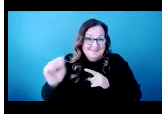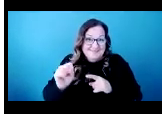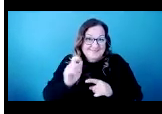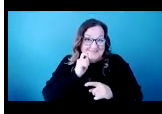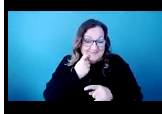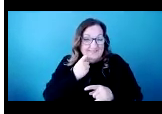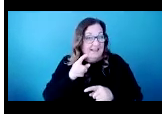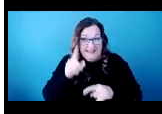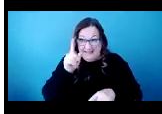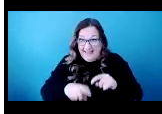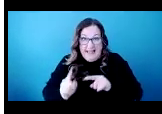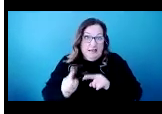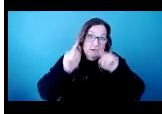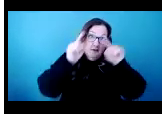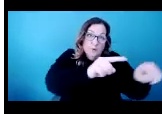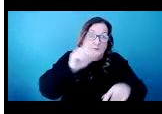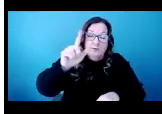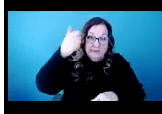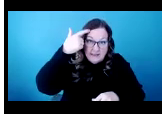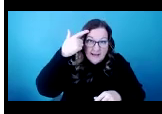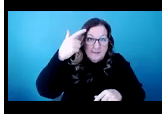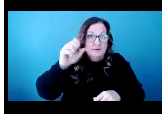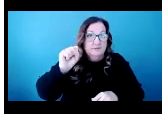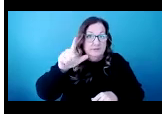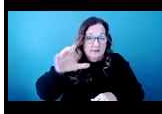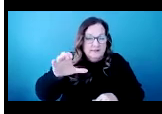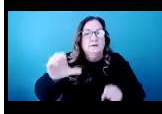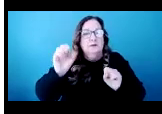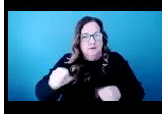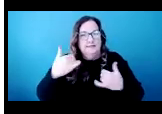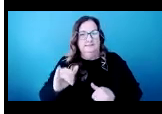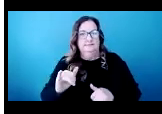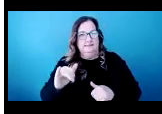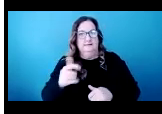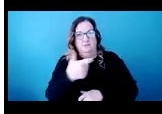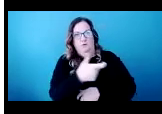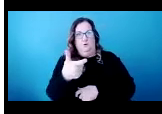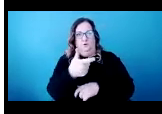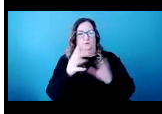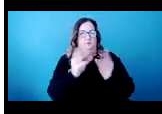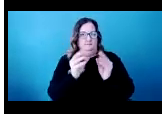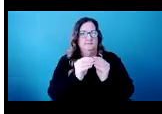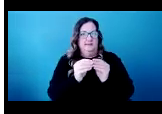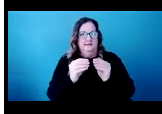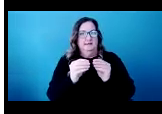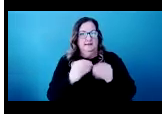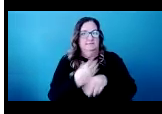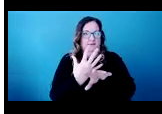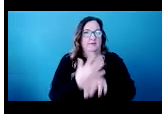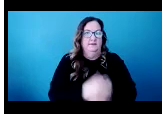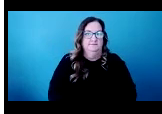aren't able to make it up to the Capitol in Salt Lake, you can still participate in these meetings virtually